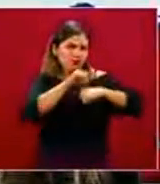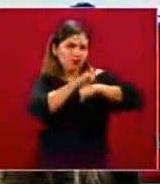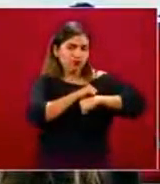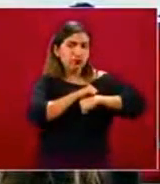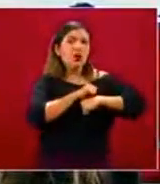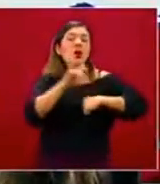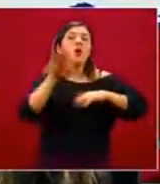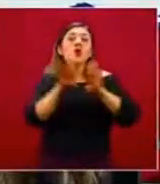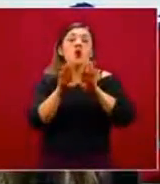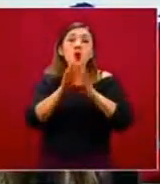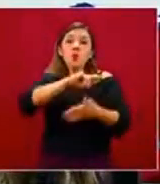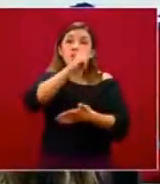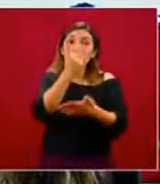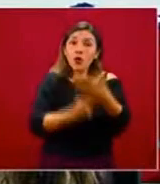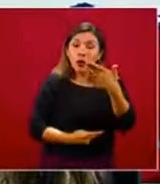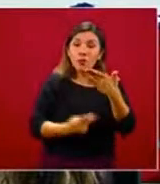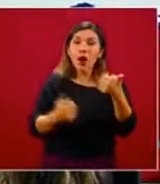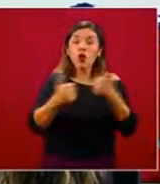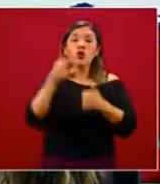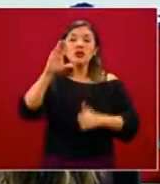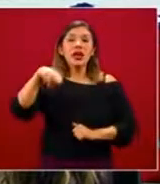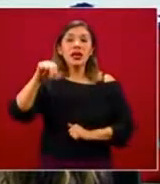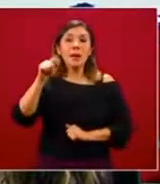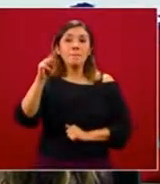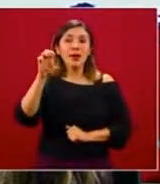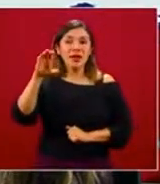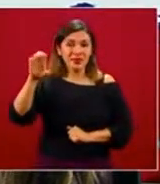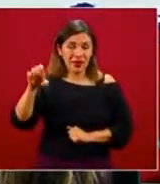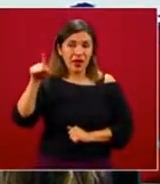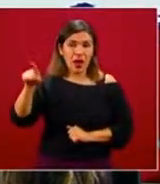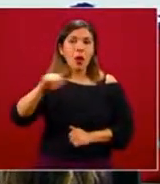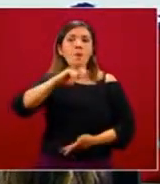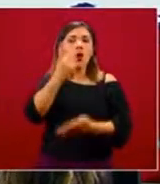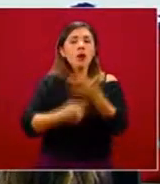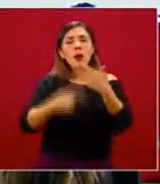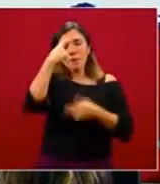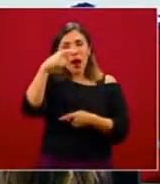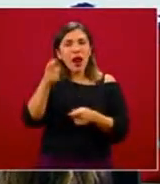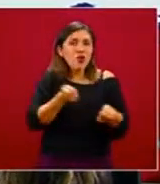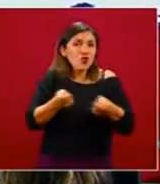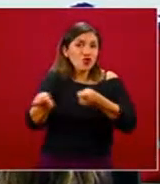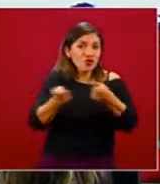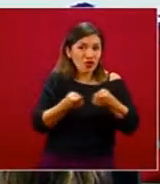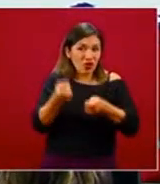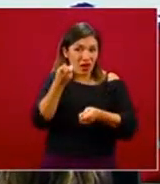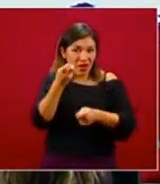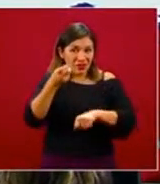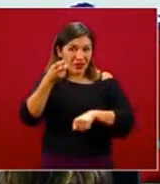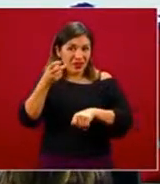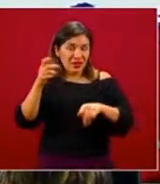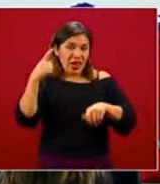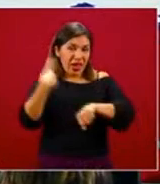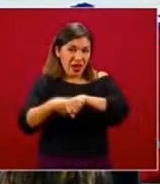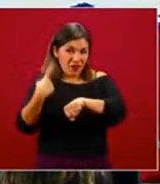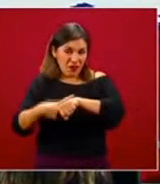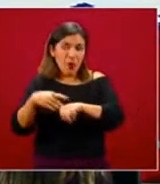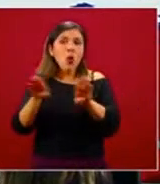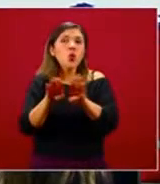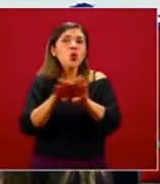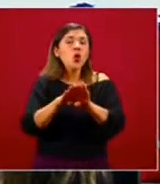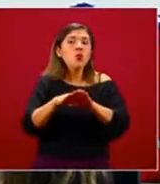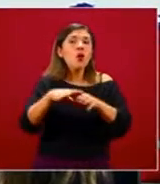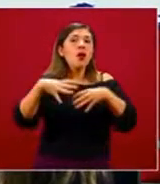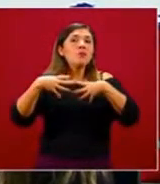some issues that we've worked on, not just from this program, directed from Senapreset, but